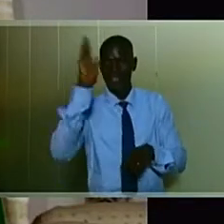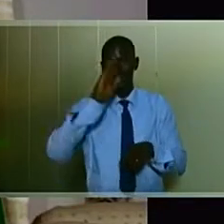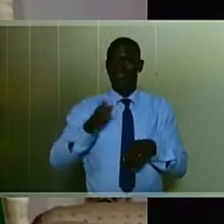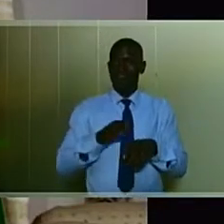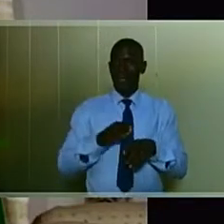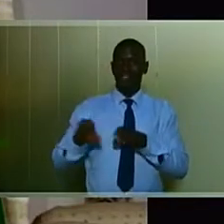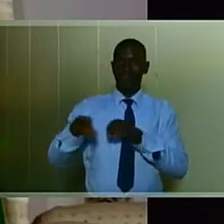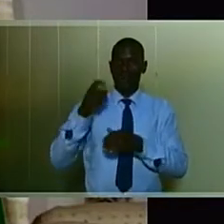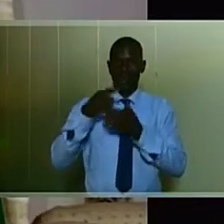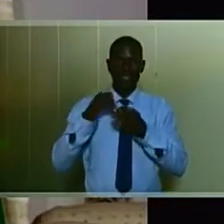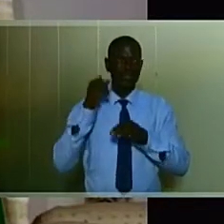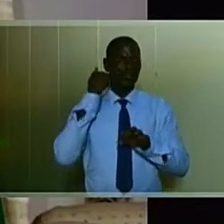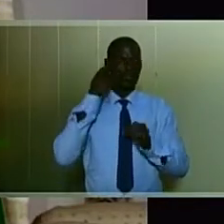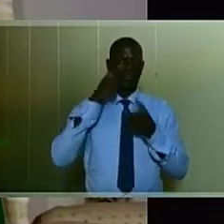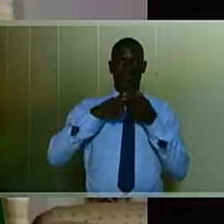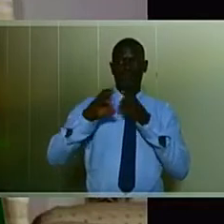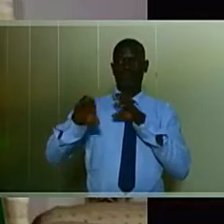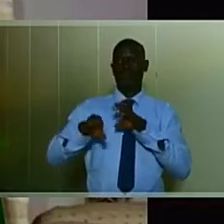be